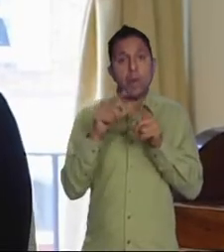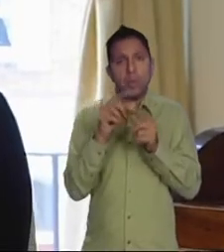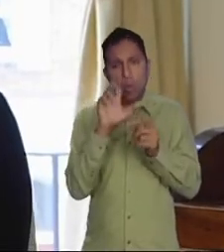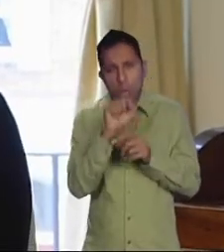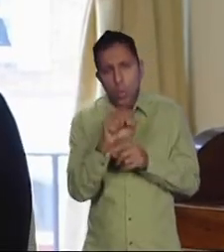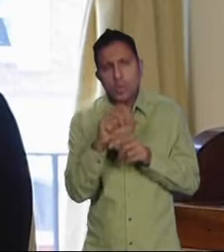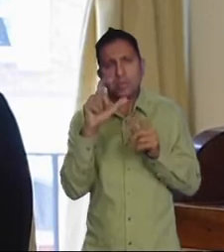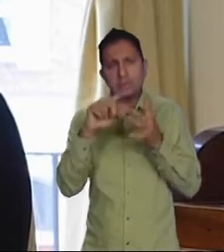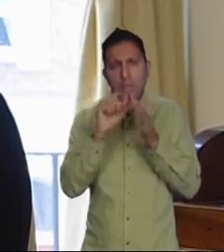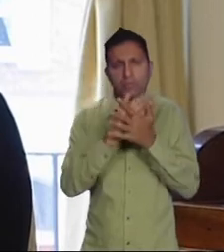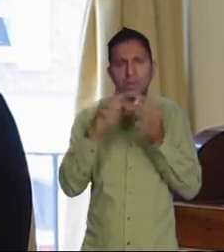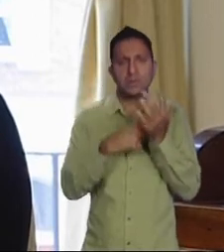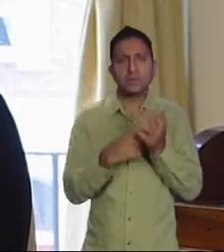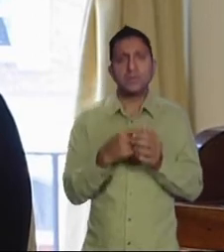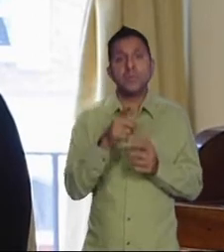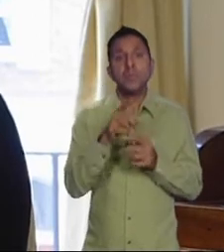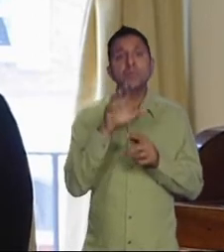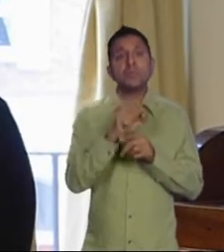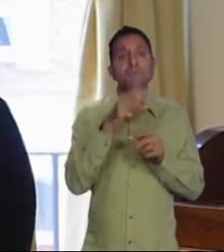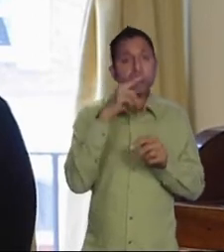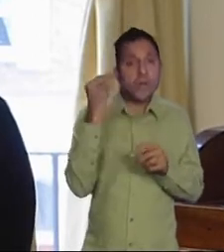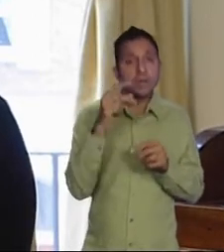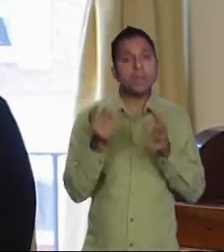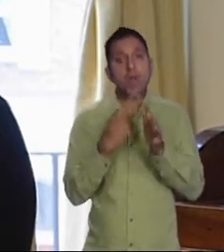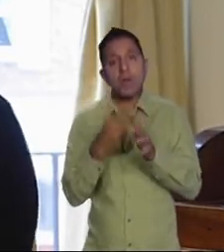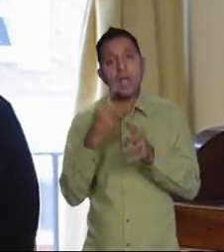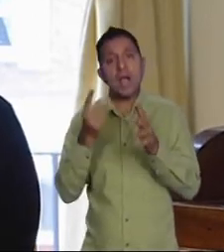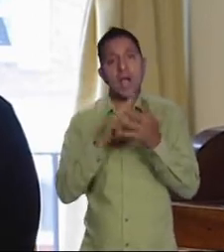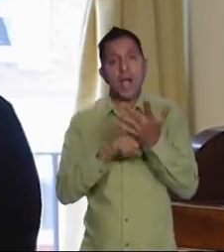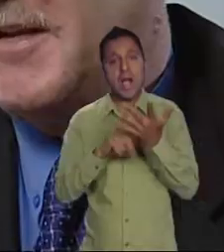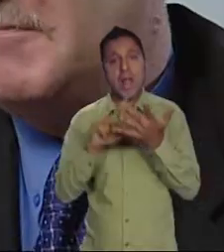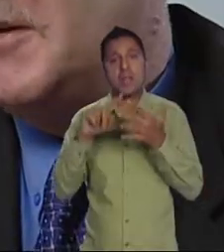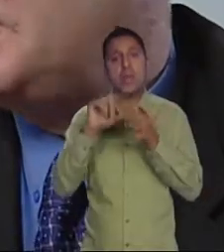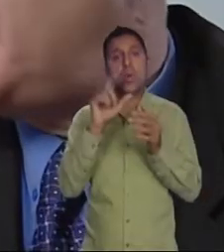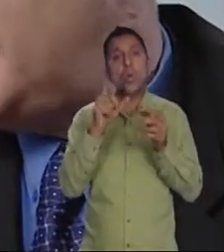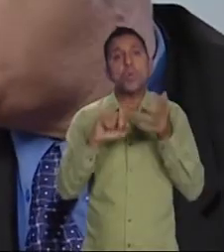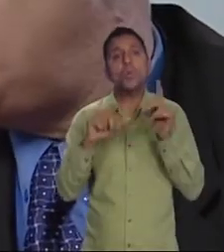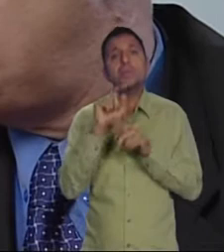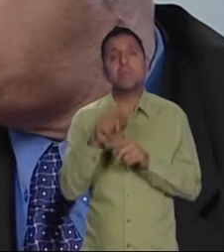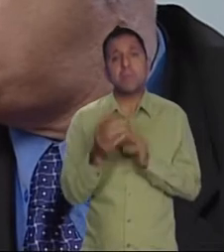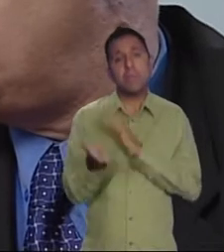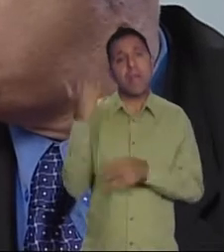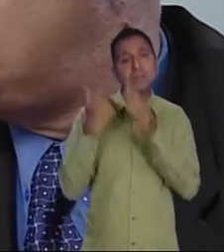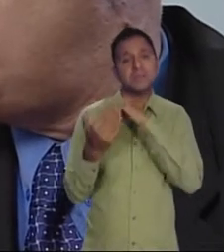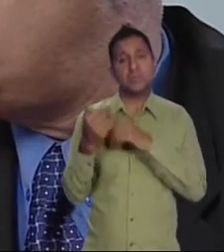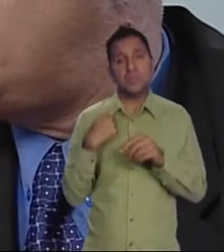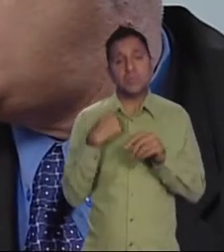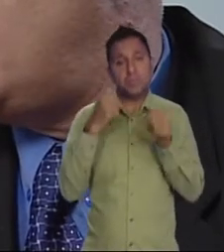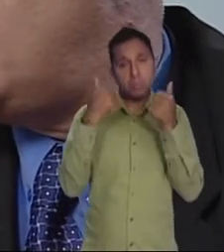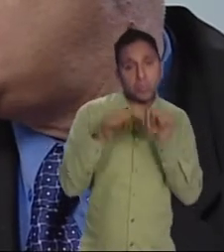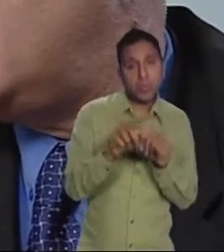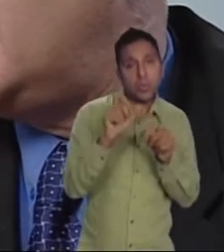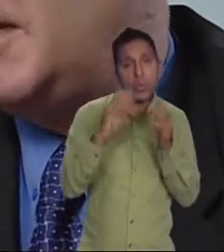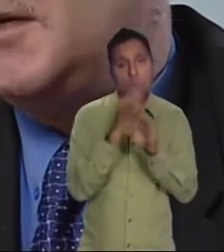cracking French codes, American codes, you know, essentially our allies' codes? In the past, we've certainly broken the codes and ciphers of